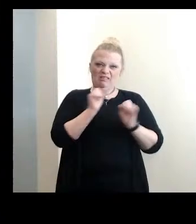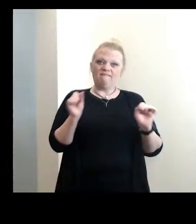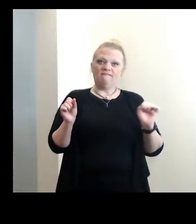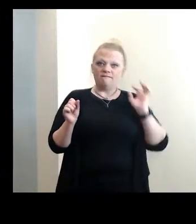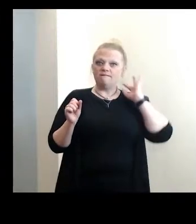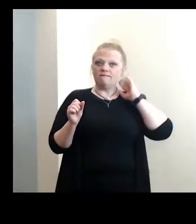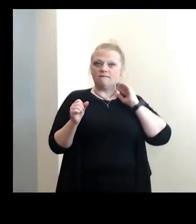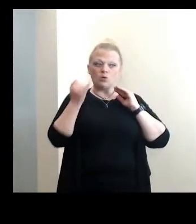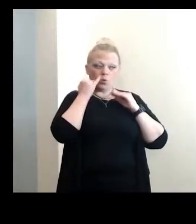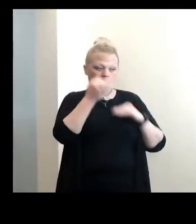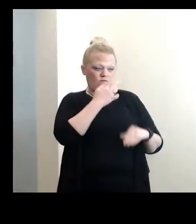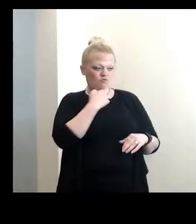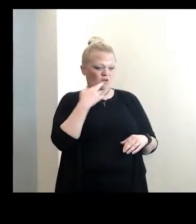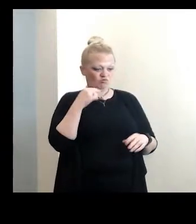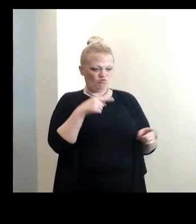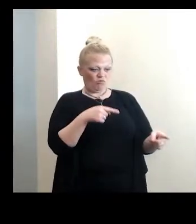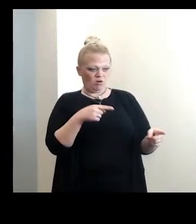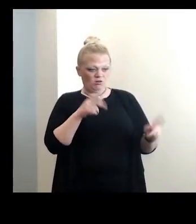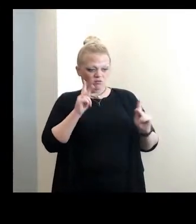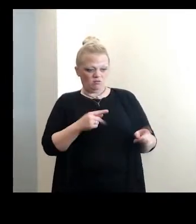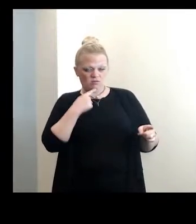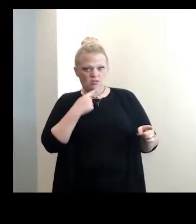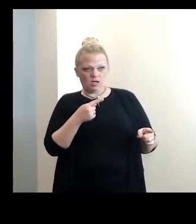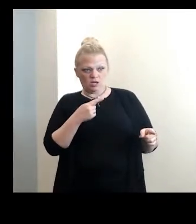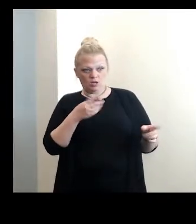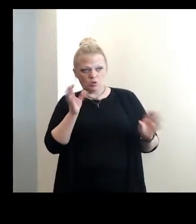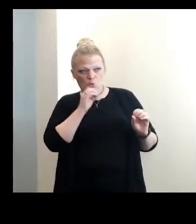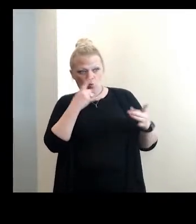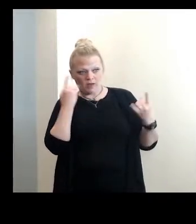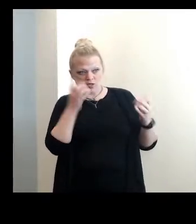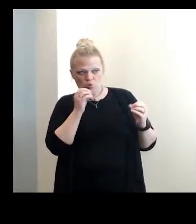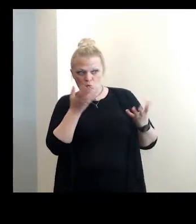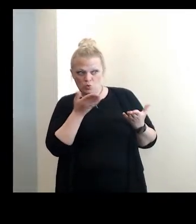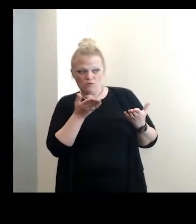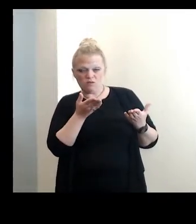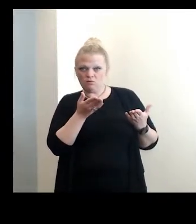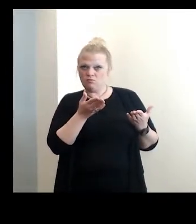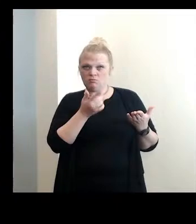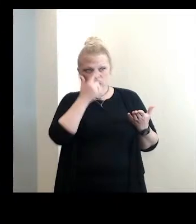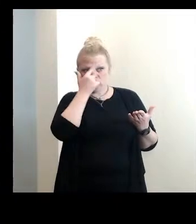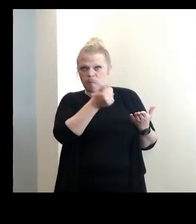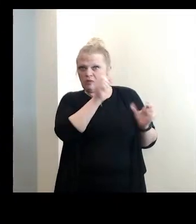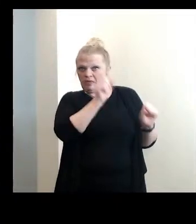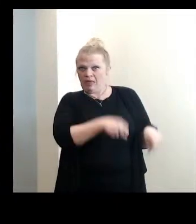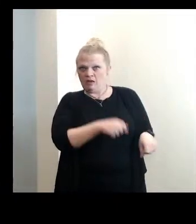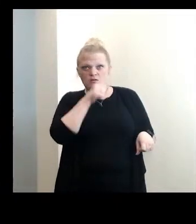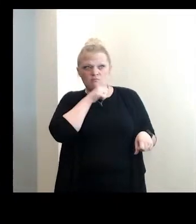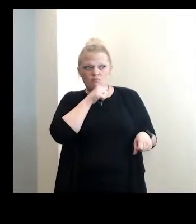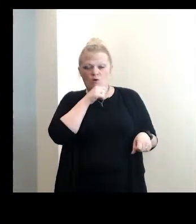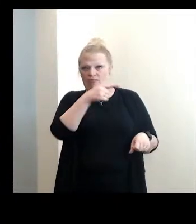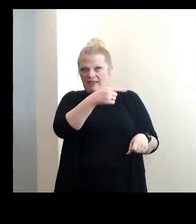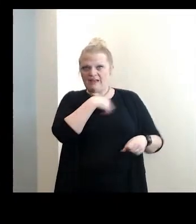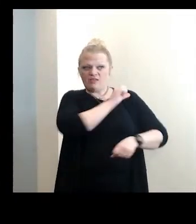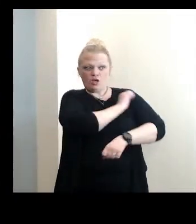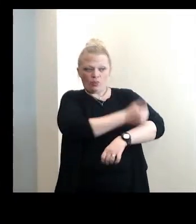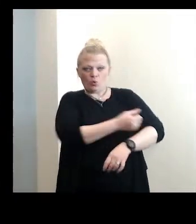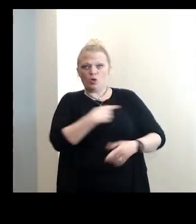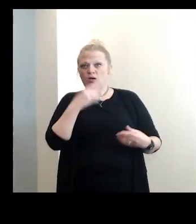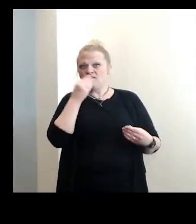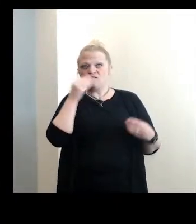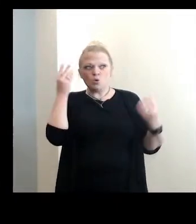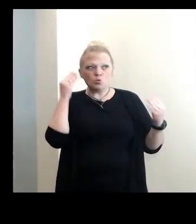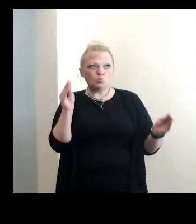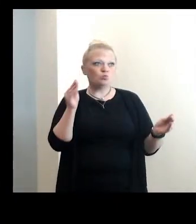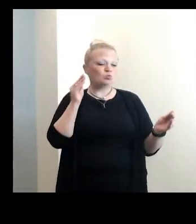So if a restaurateur says no masks, no service, they have the power to do that. A bar has the power to do it, a grocery store, a